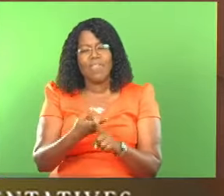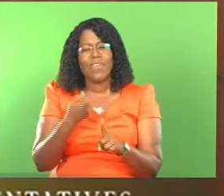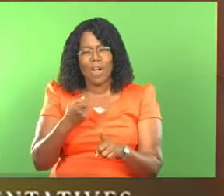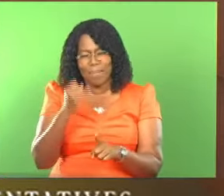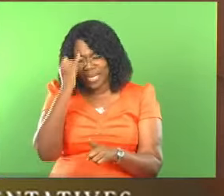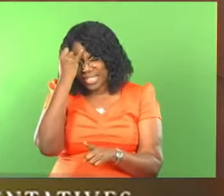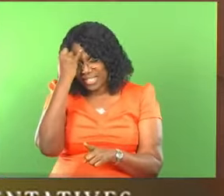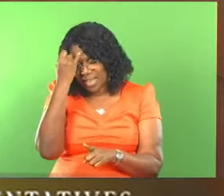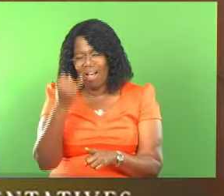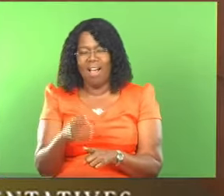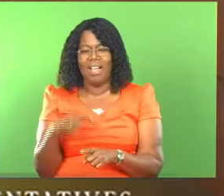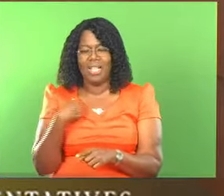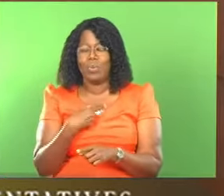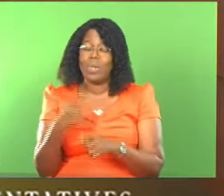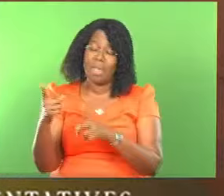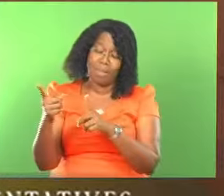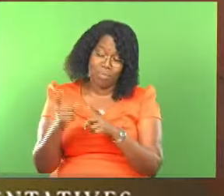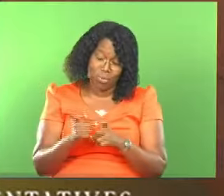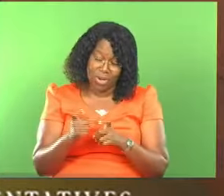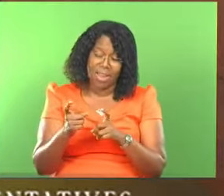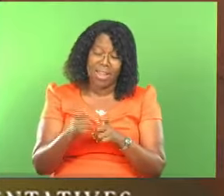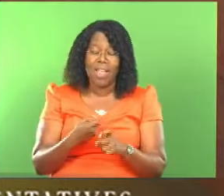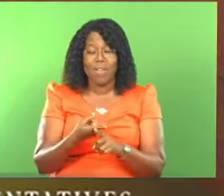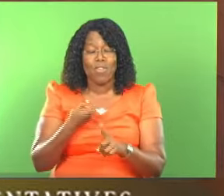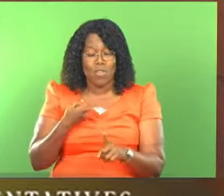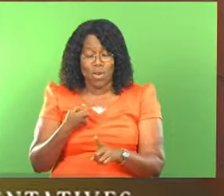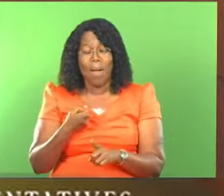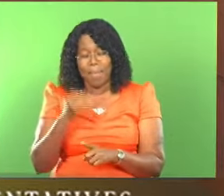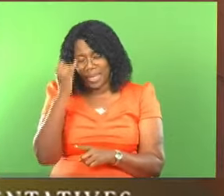welcome our agreements.